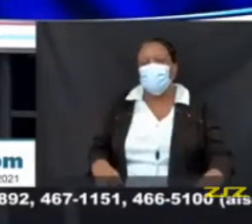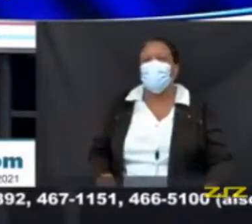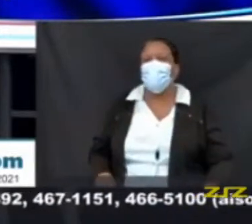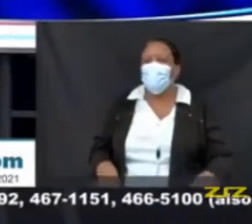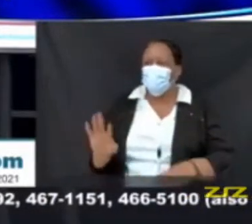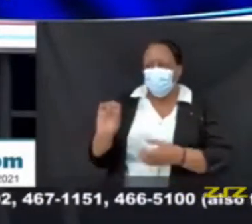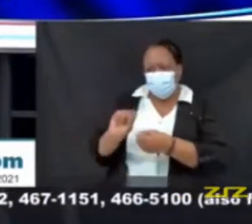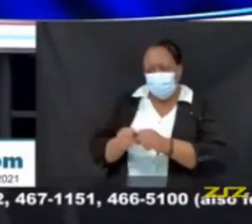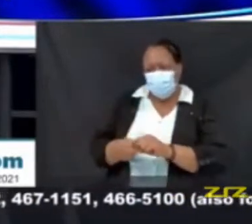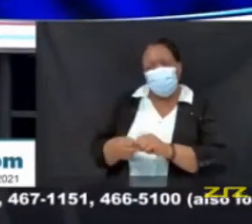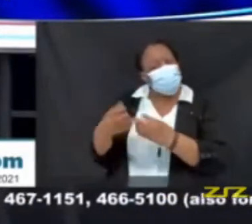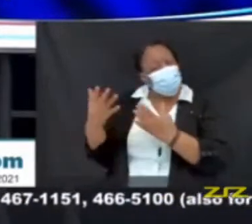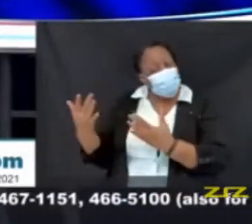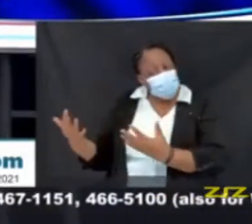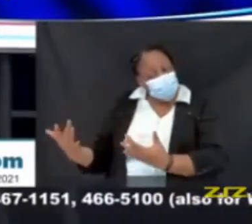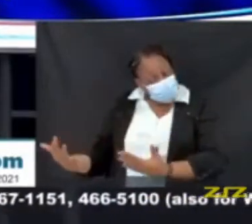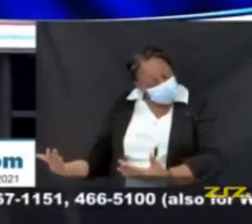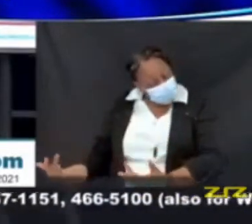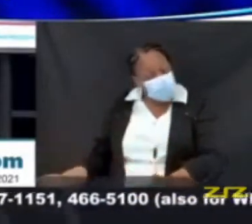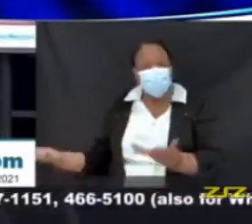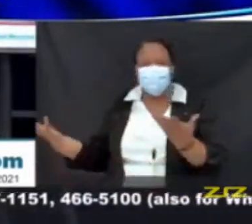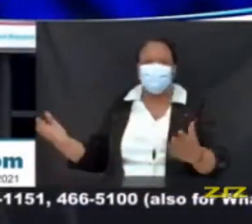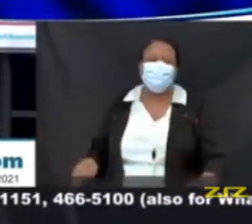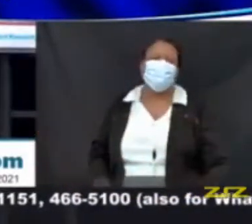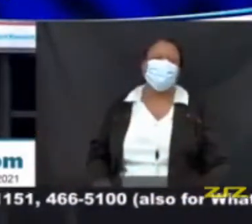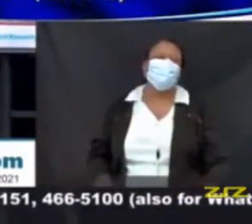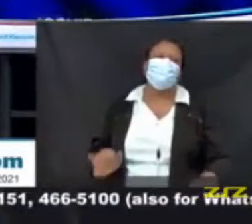it. I think I answered all four. Yes.